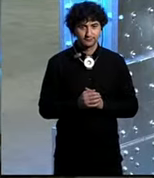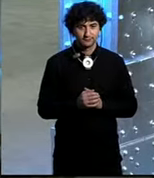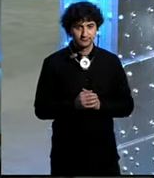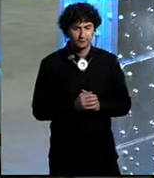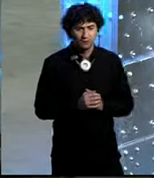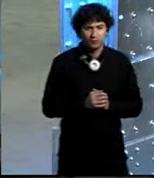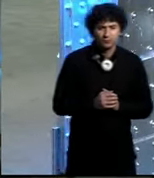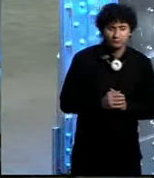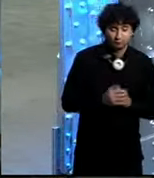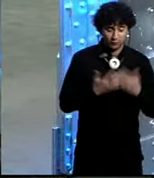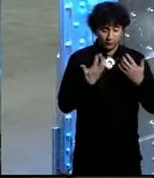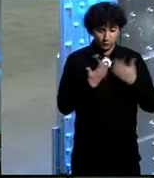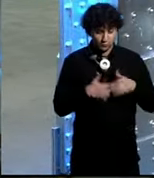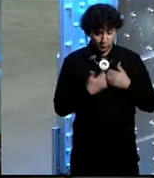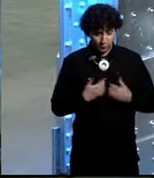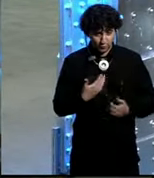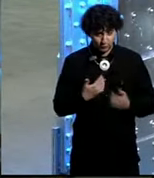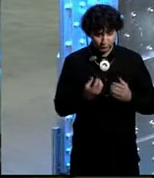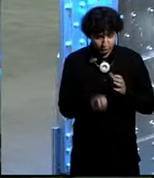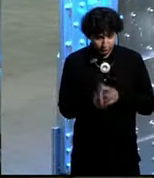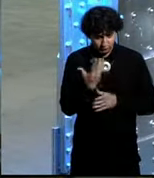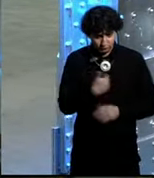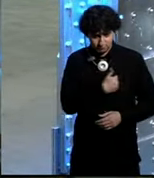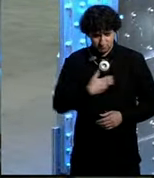It's a very, very good thing. It